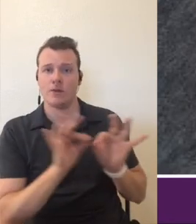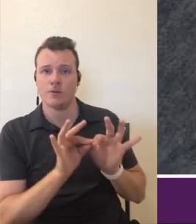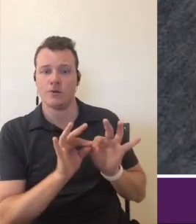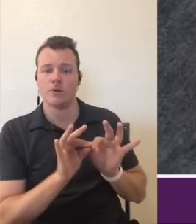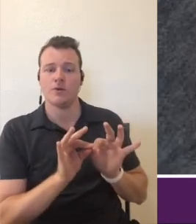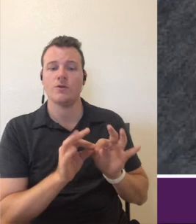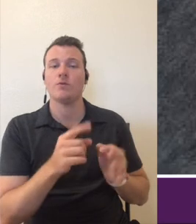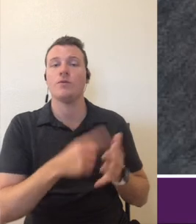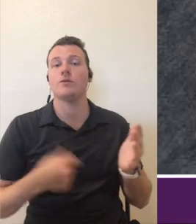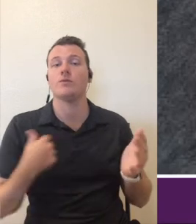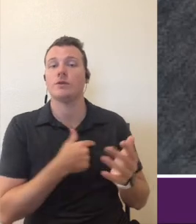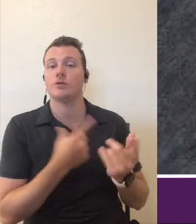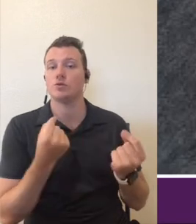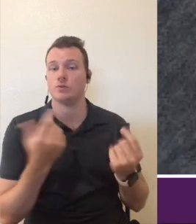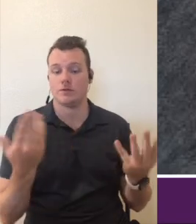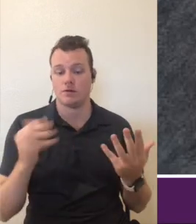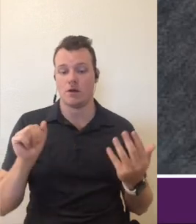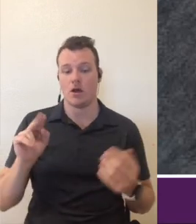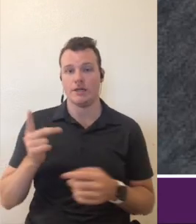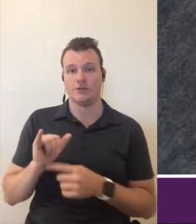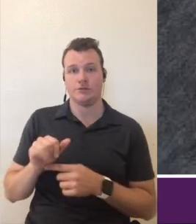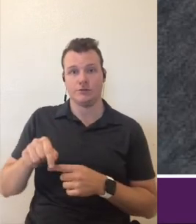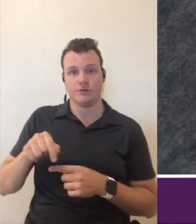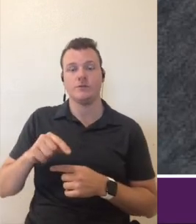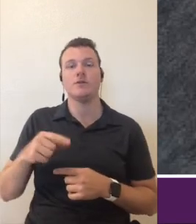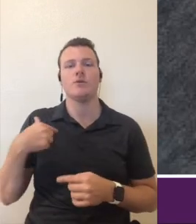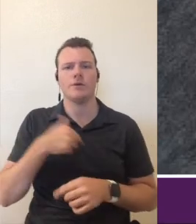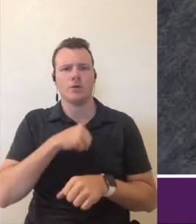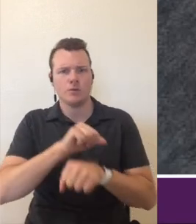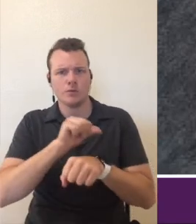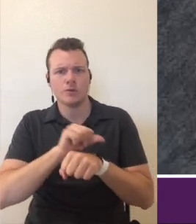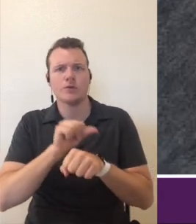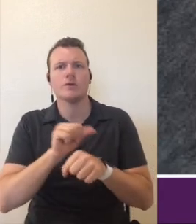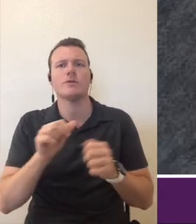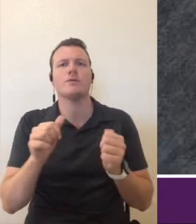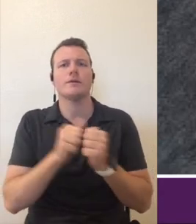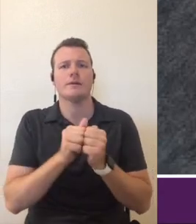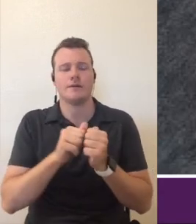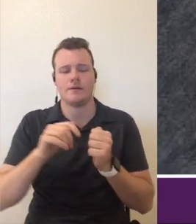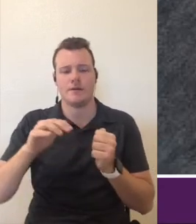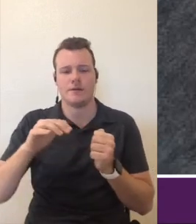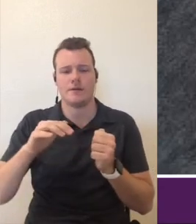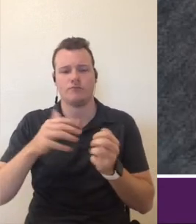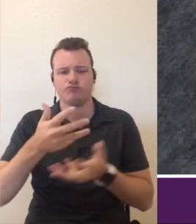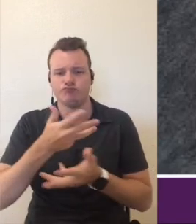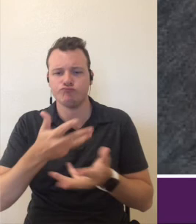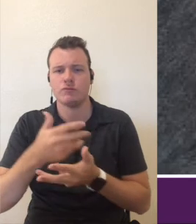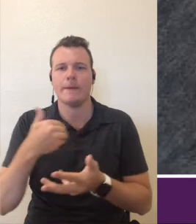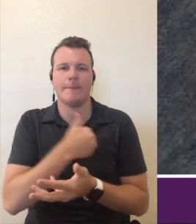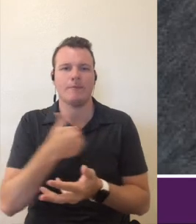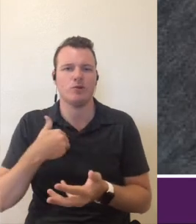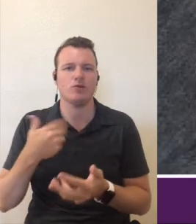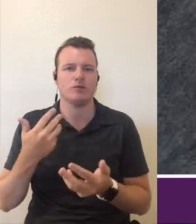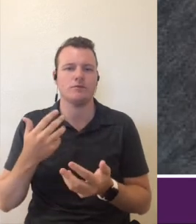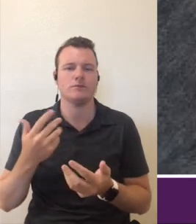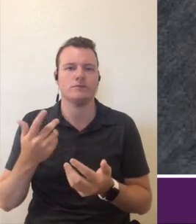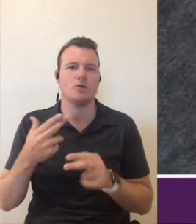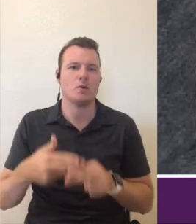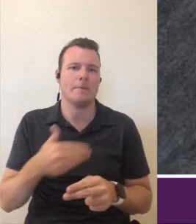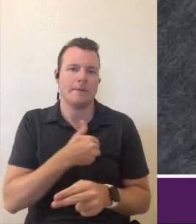how is it that you increase your value? So what we do here at Audiology is when we're working